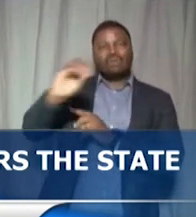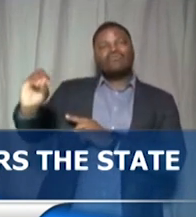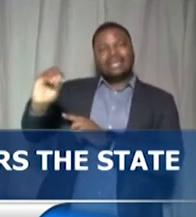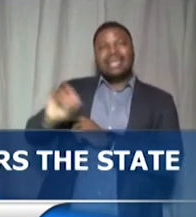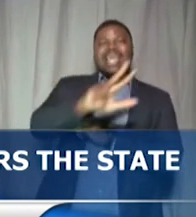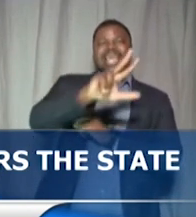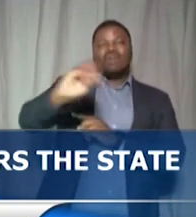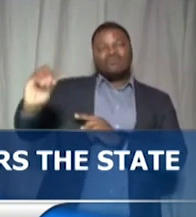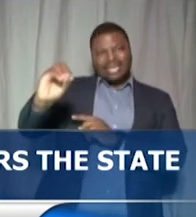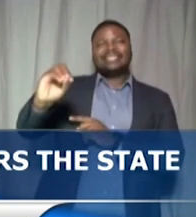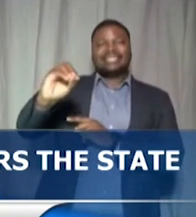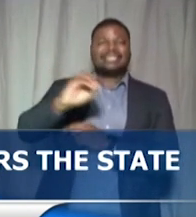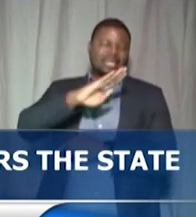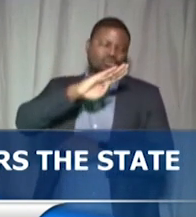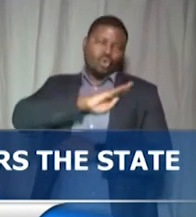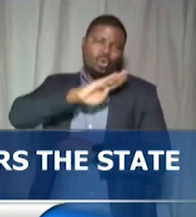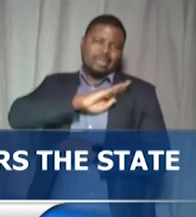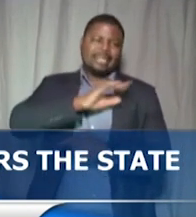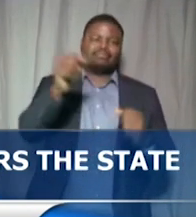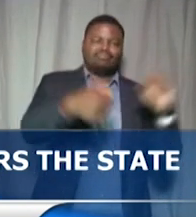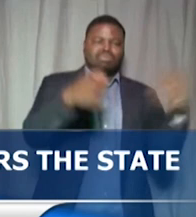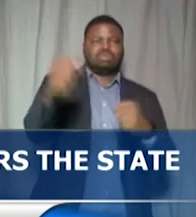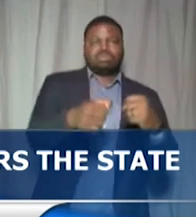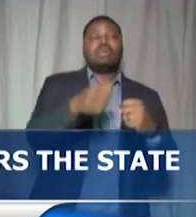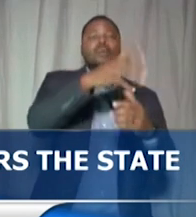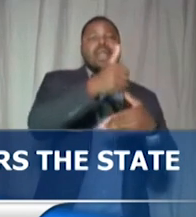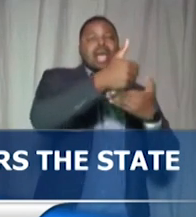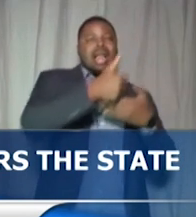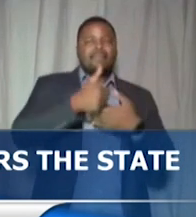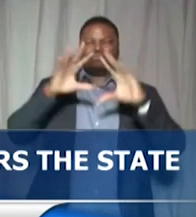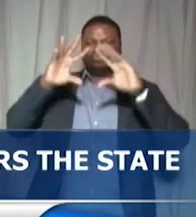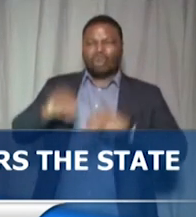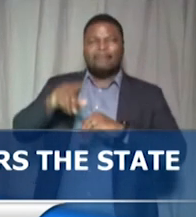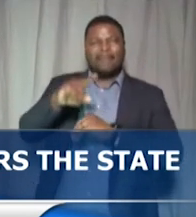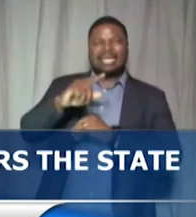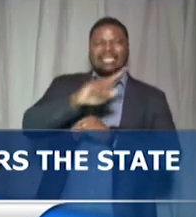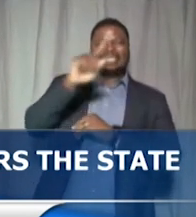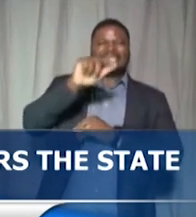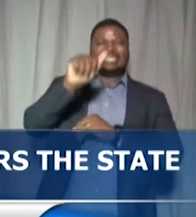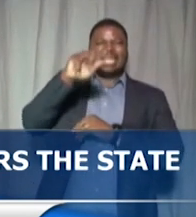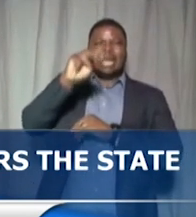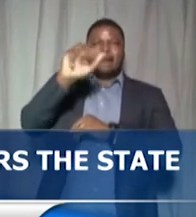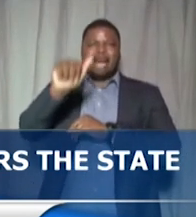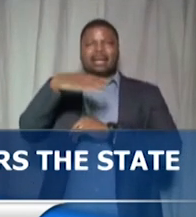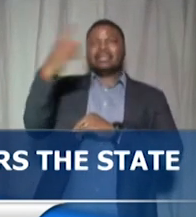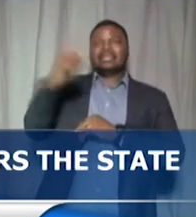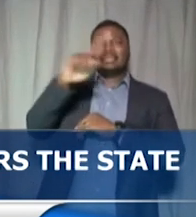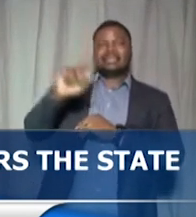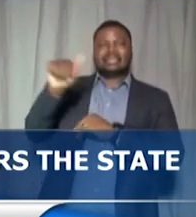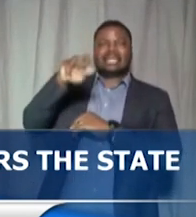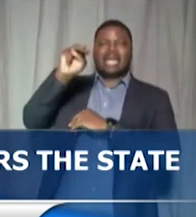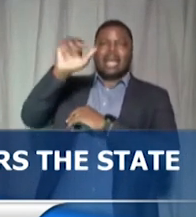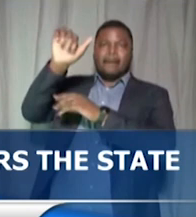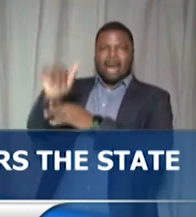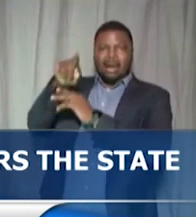The president deployed almost 800 soldiers from November last year